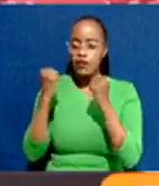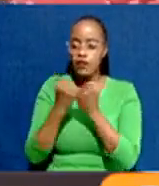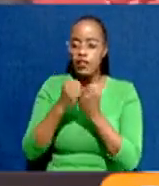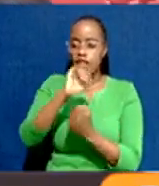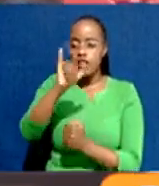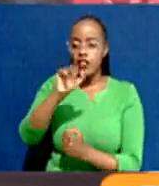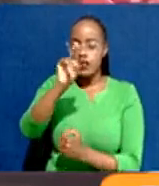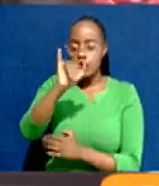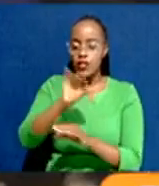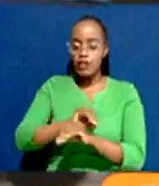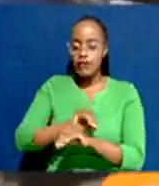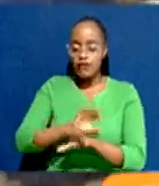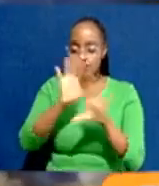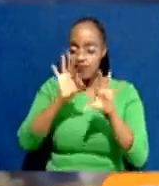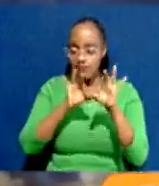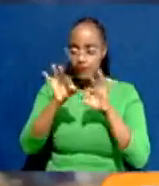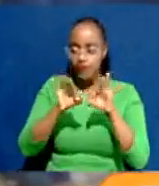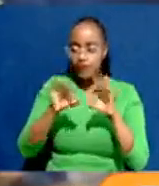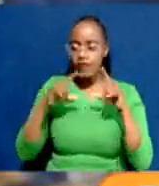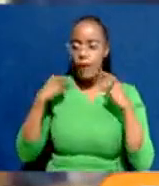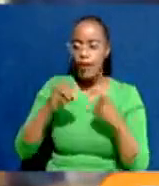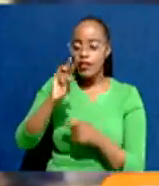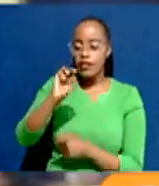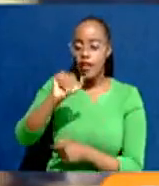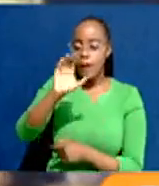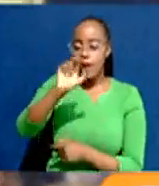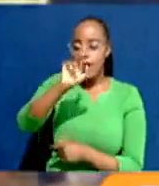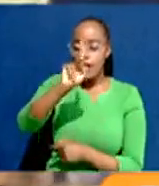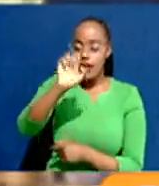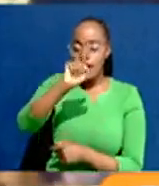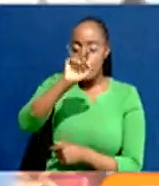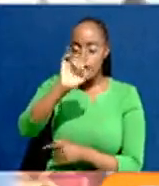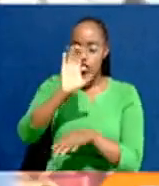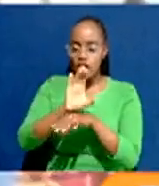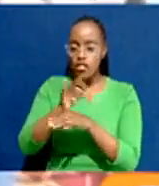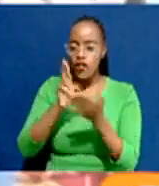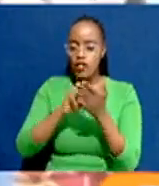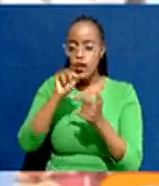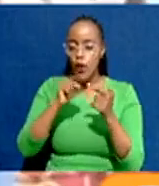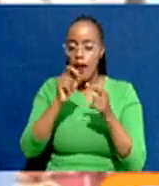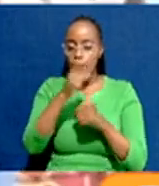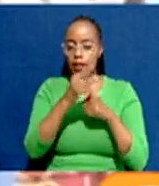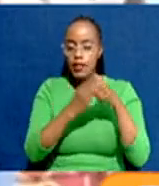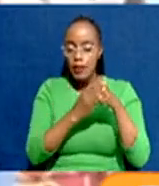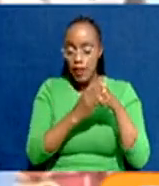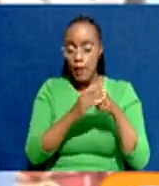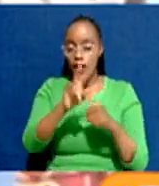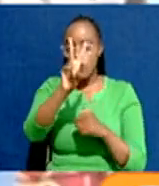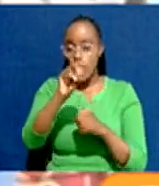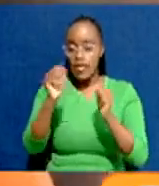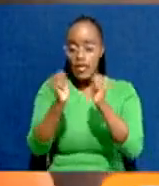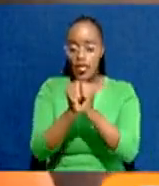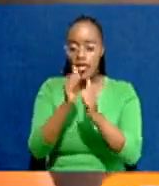Joram shed light on Pastor Paul Mackenzie's church, which was registered in September 2010 and which has